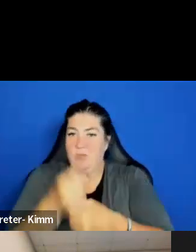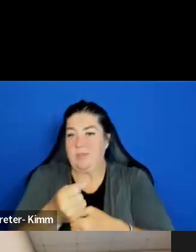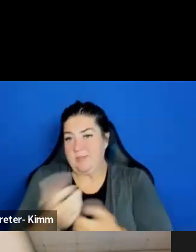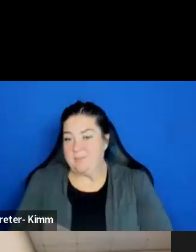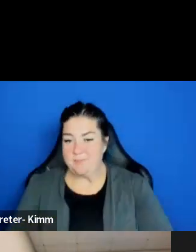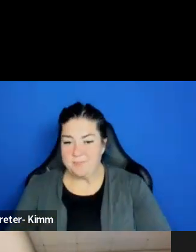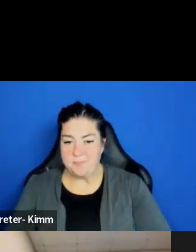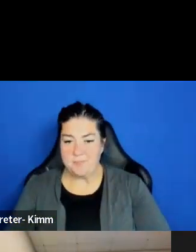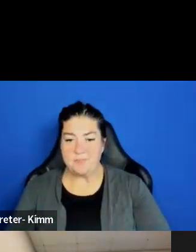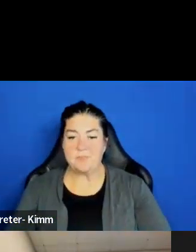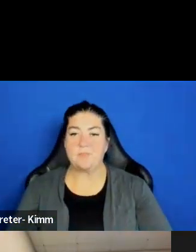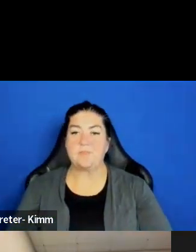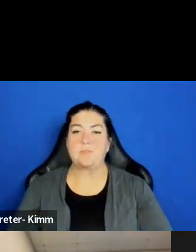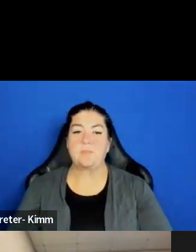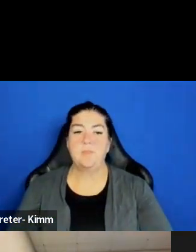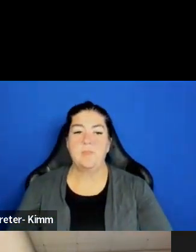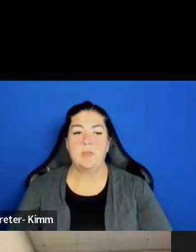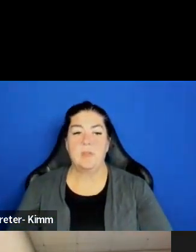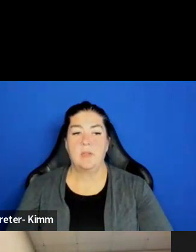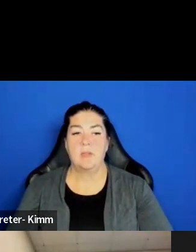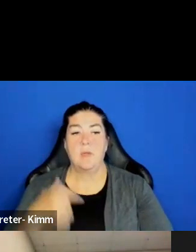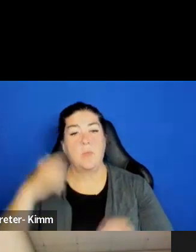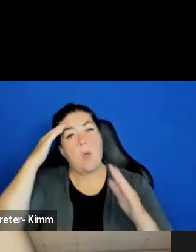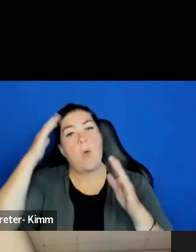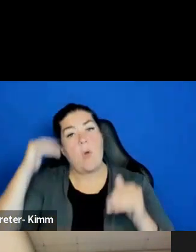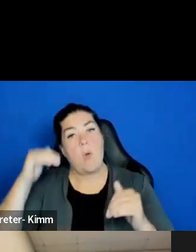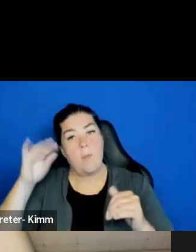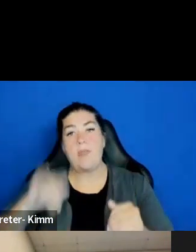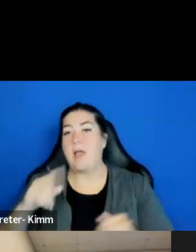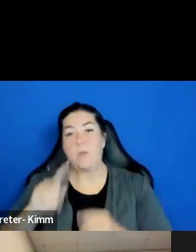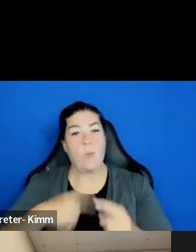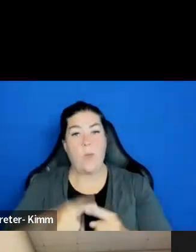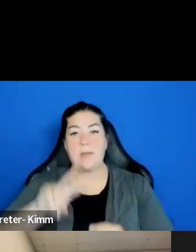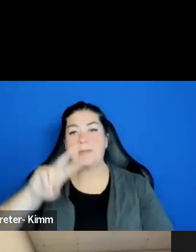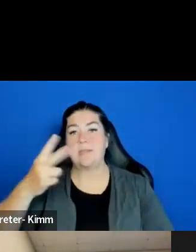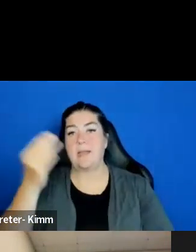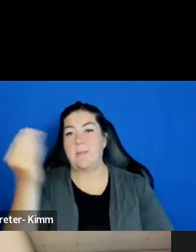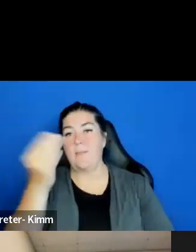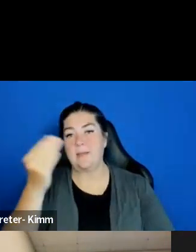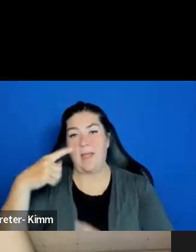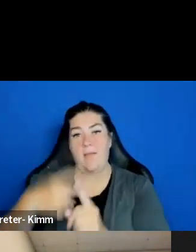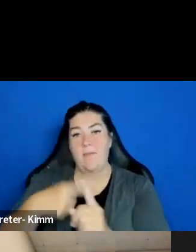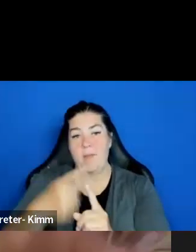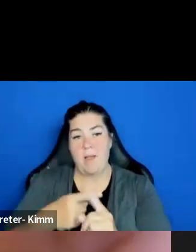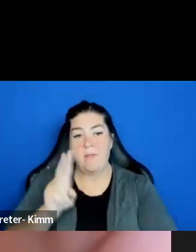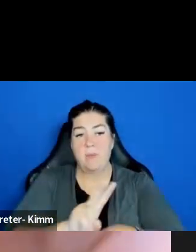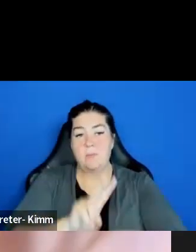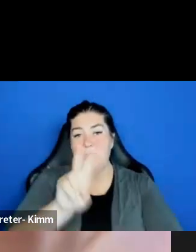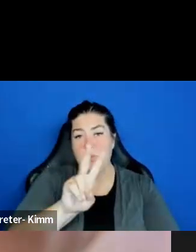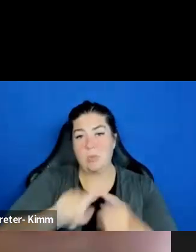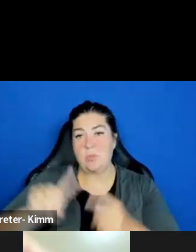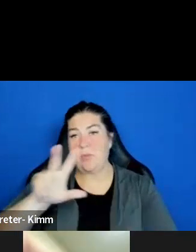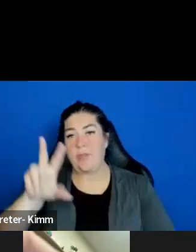And to be able to do that, we're hoping to do that the second Monday of every month from 2 o'clock from 3:30 in